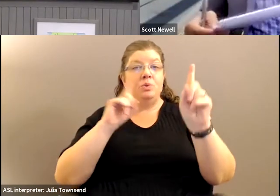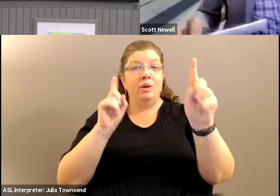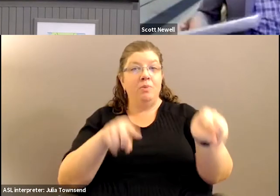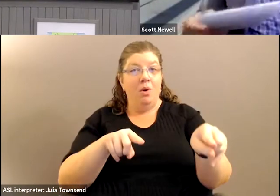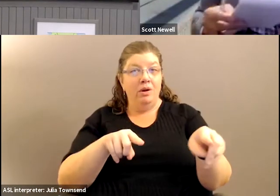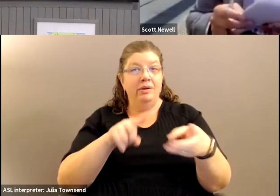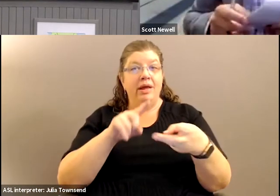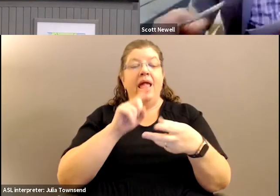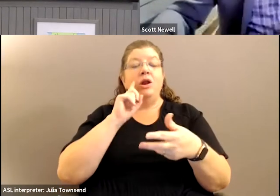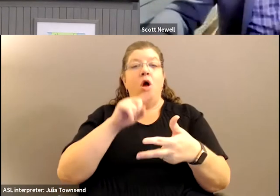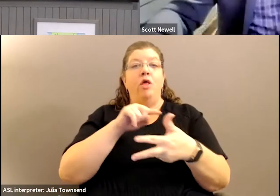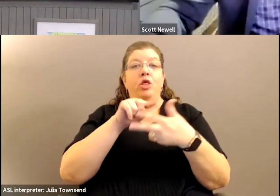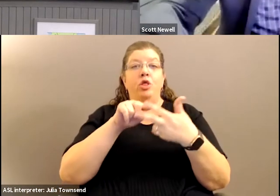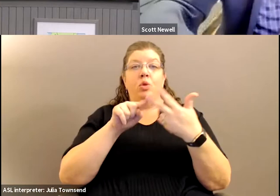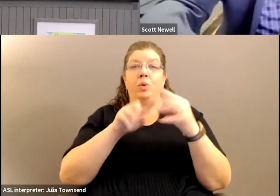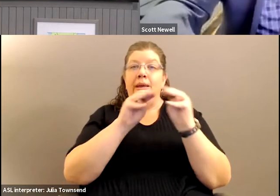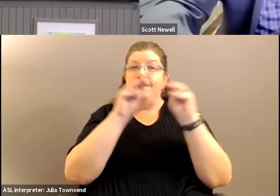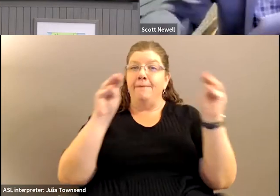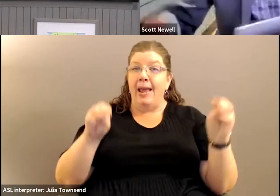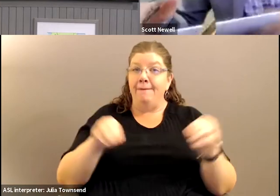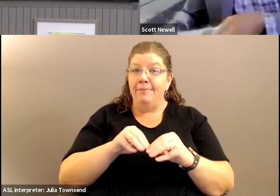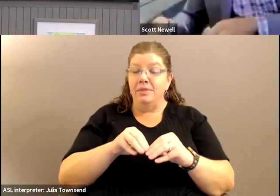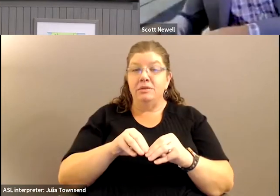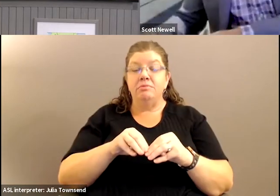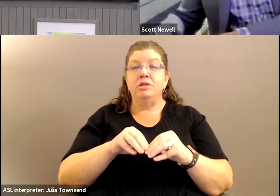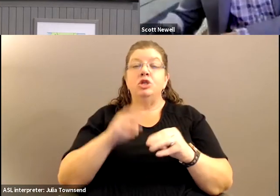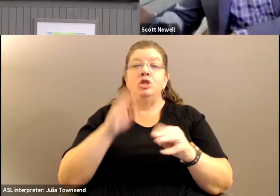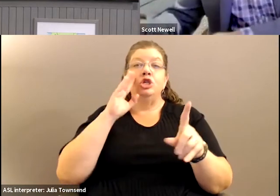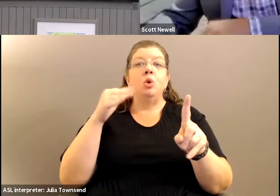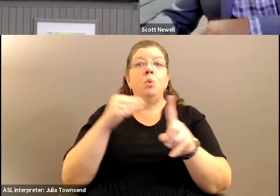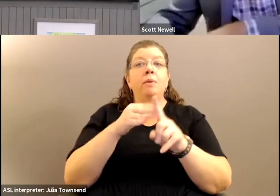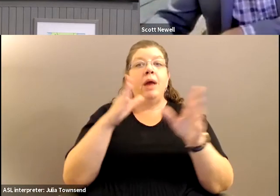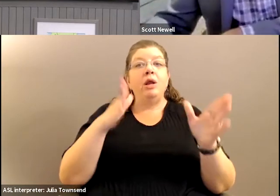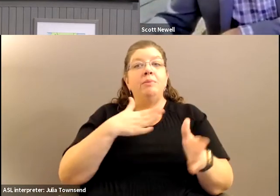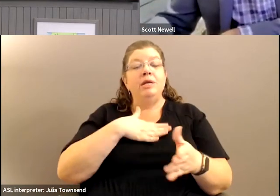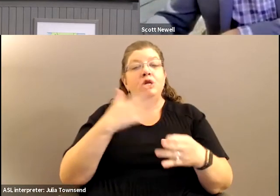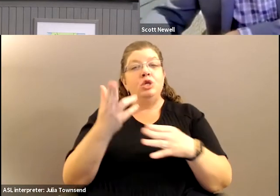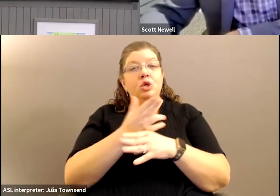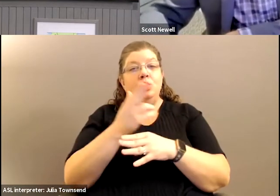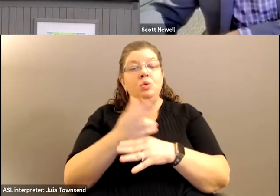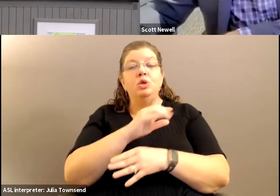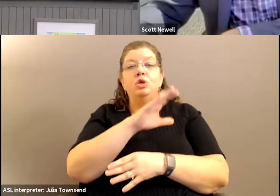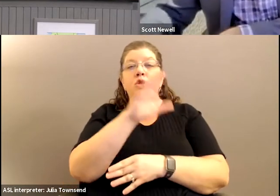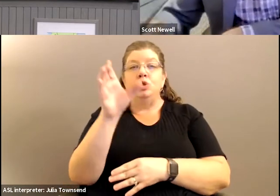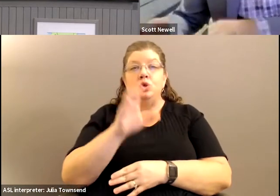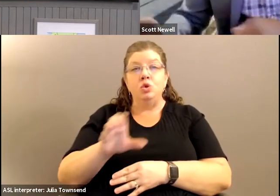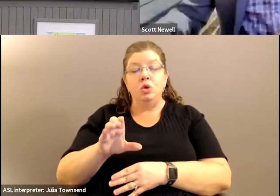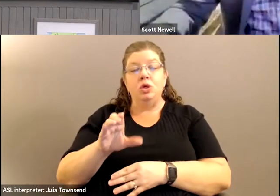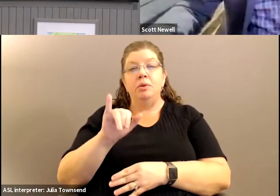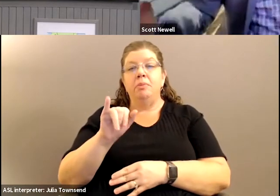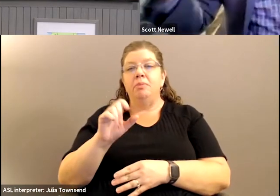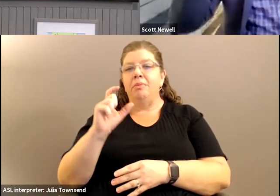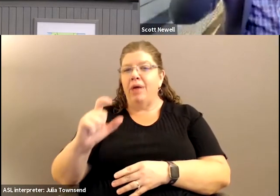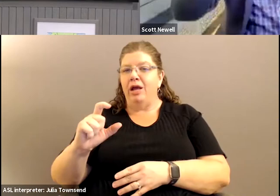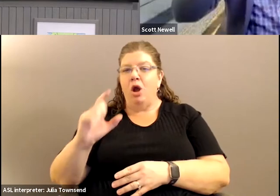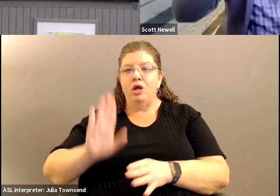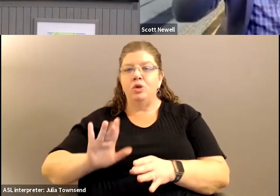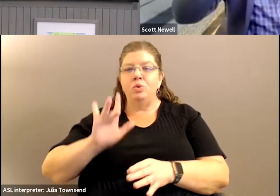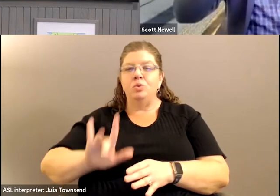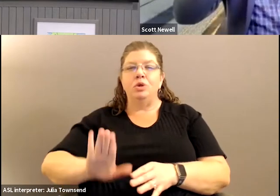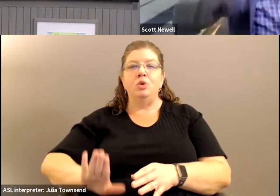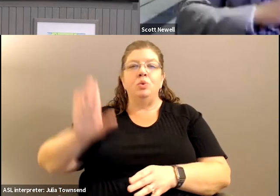on the three maps so a reminder to please use your zoom icon to raise your hands